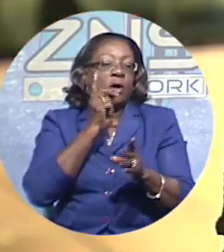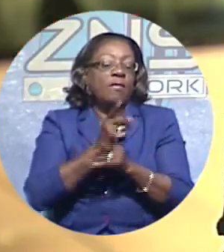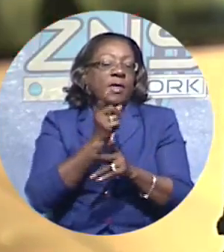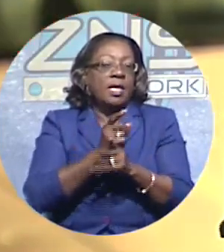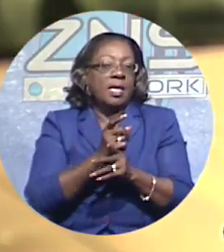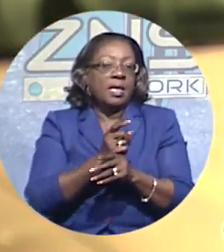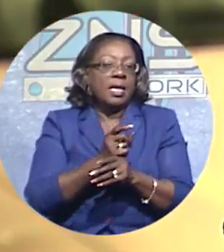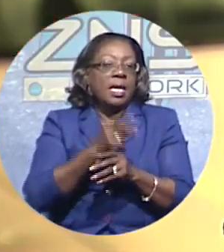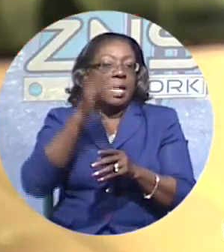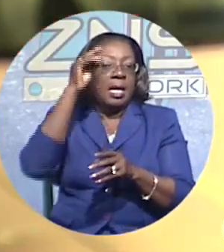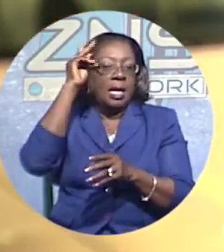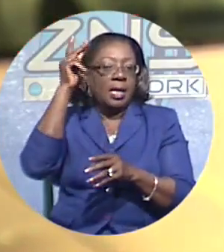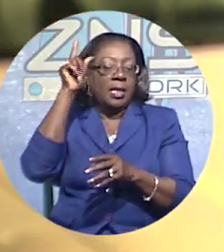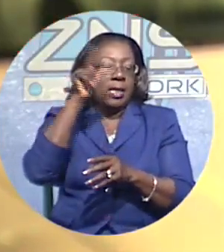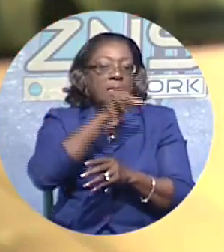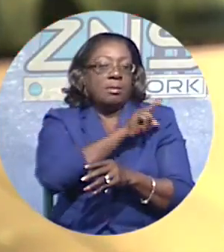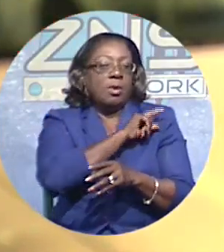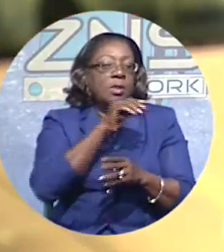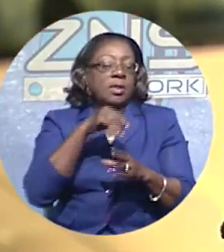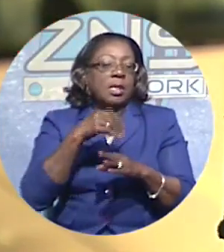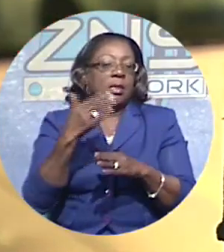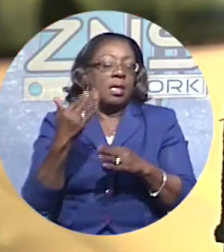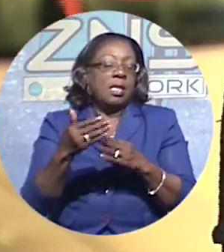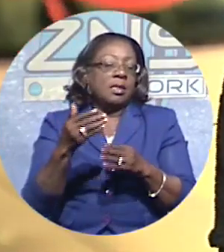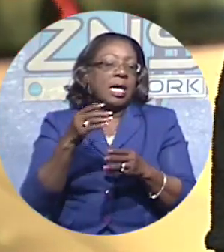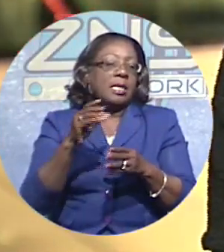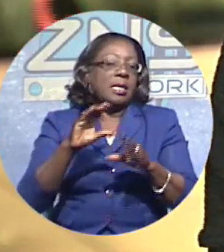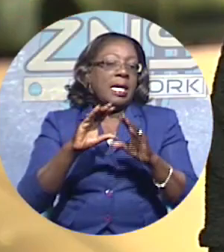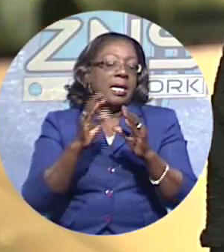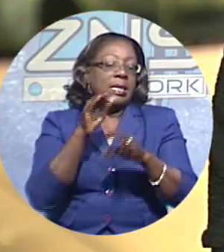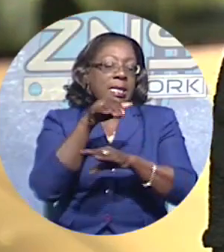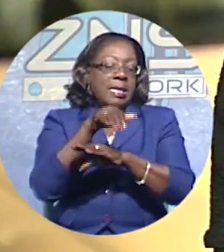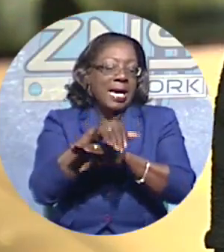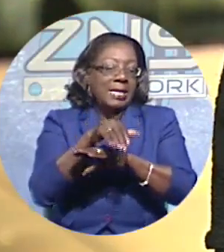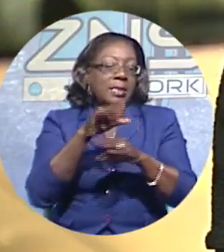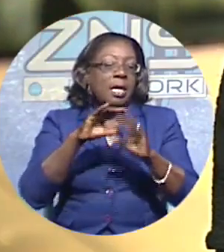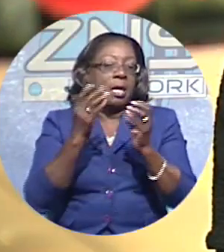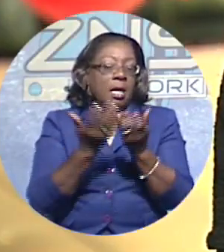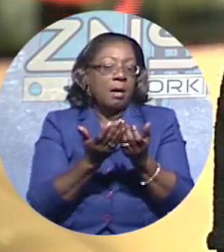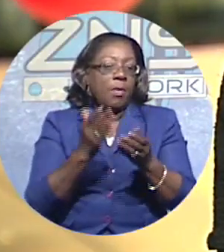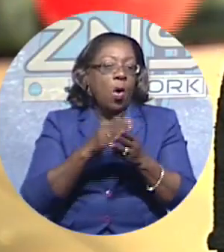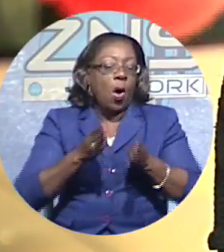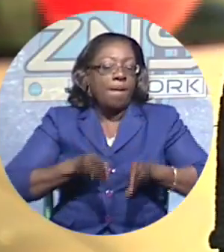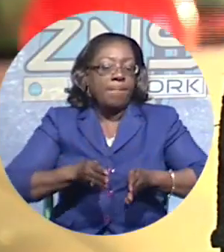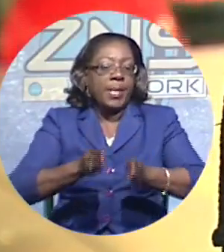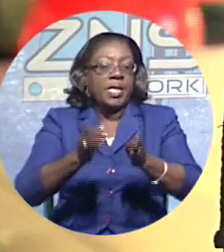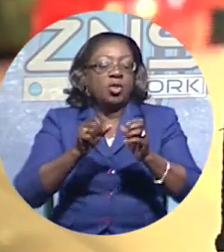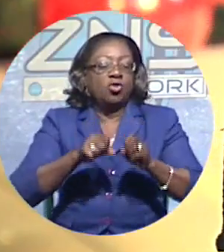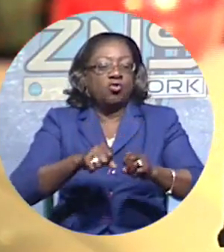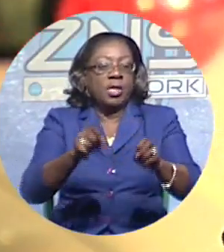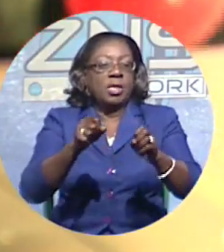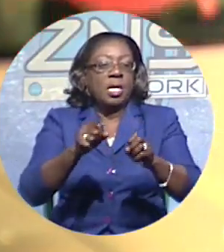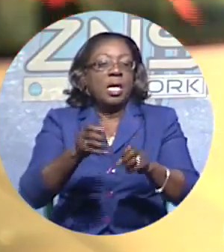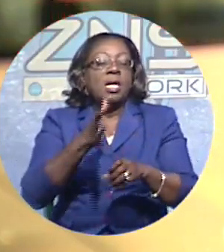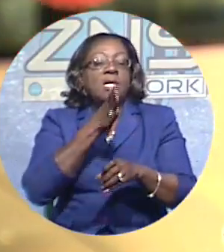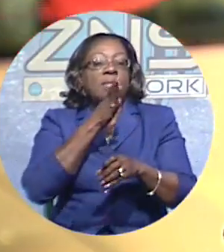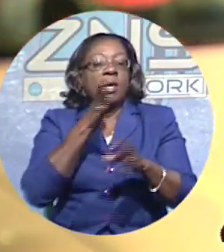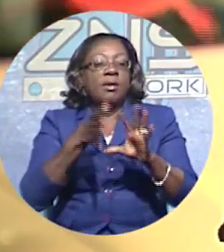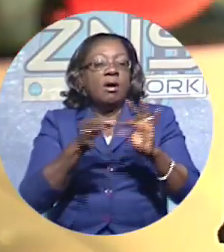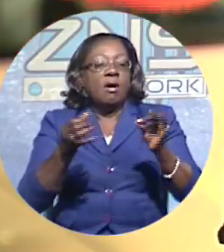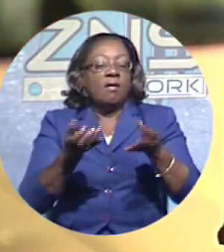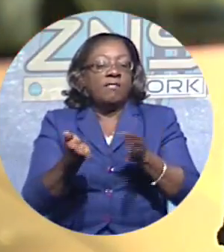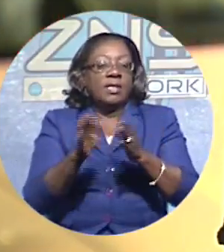2010 following an altercation at the Illusions nightclub on East Bay Street. During today's proceedings, the court heard from the mother of the deceased,